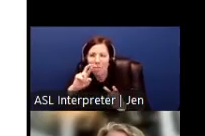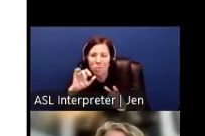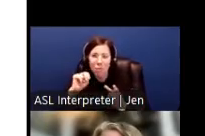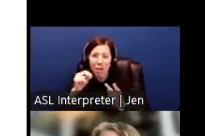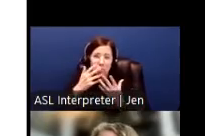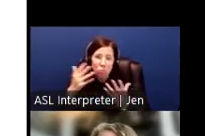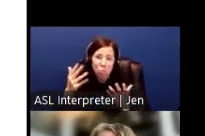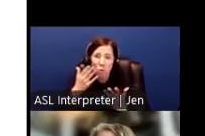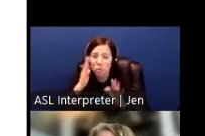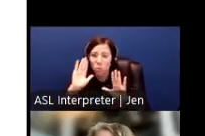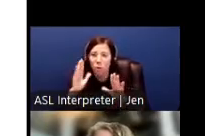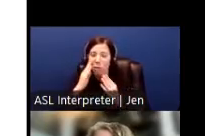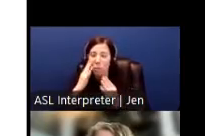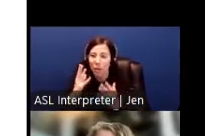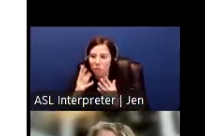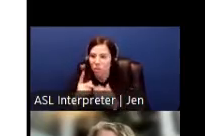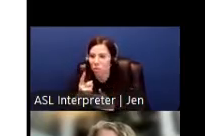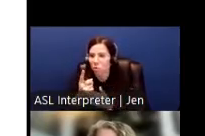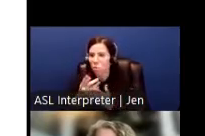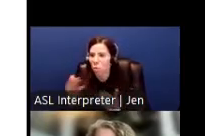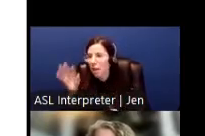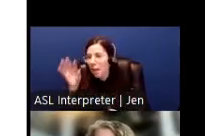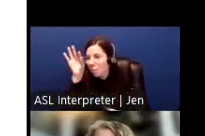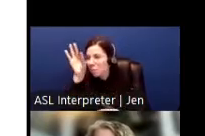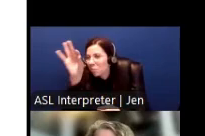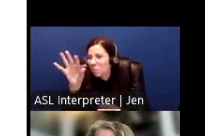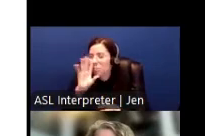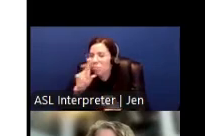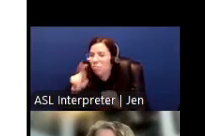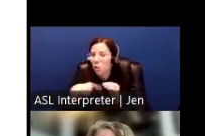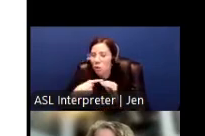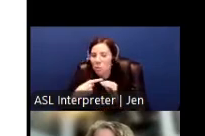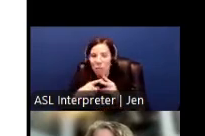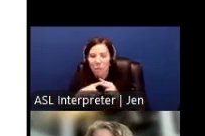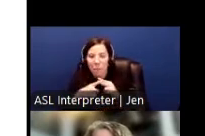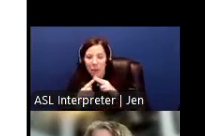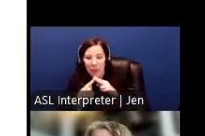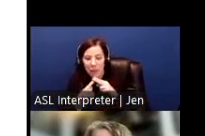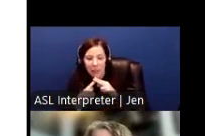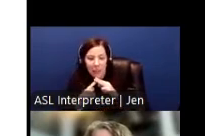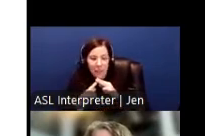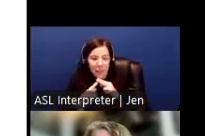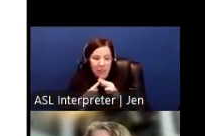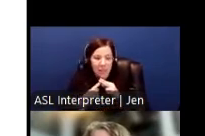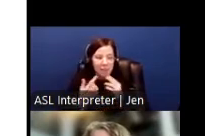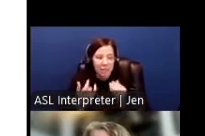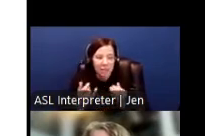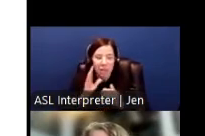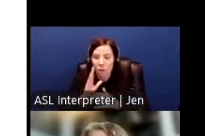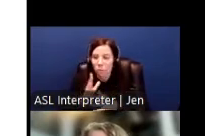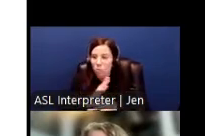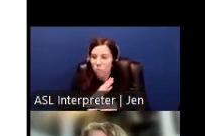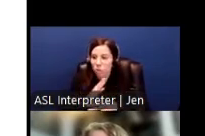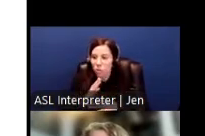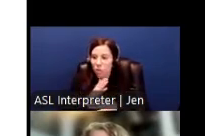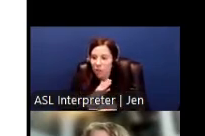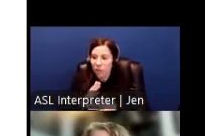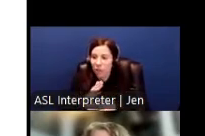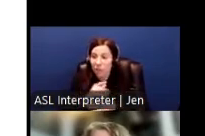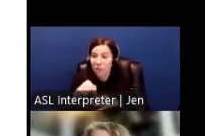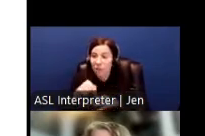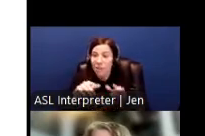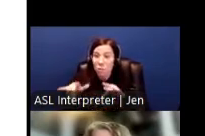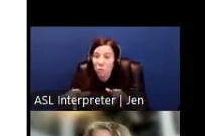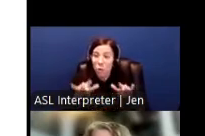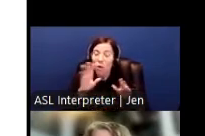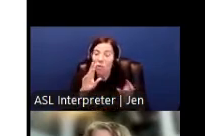good information. And one of the things that we hinted at the beginning, but we'll share with you now, this recording will land